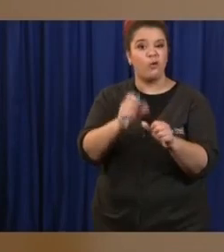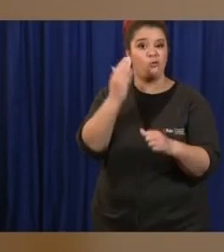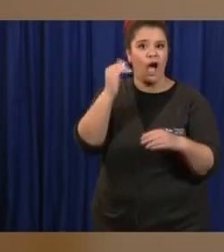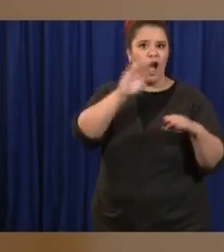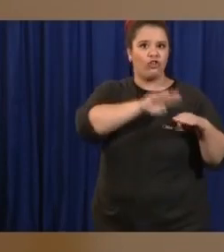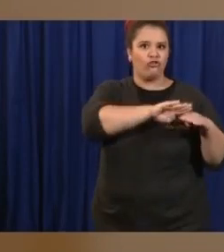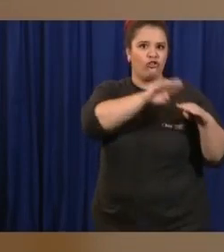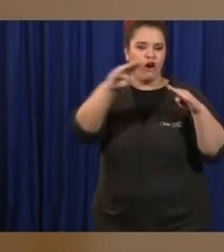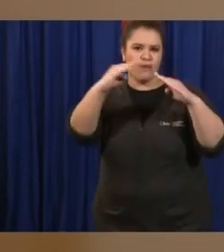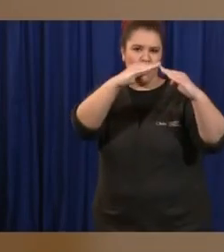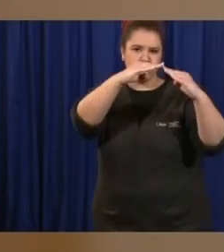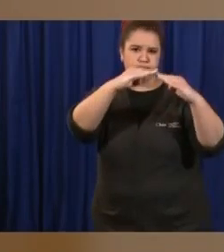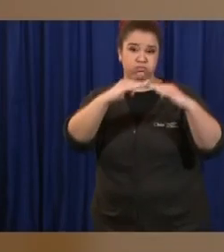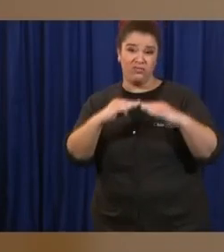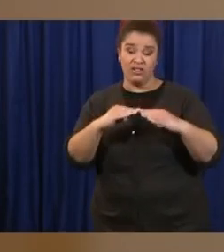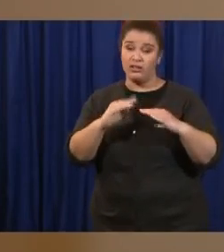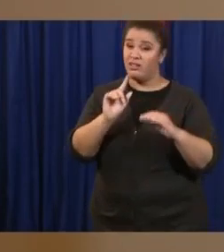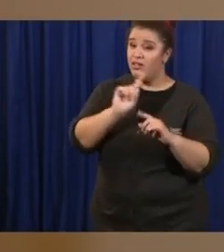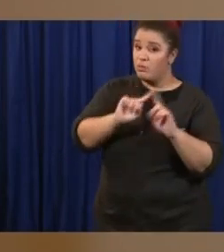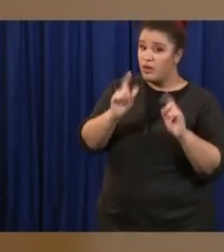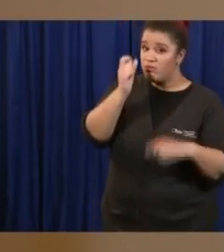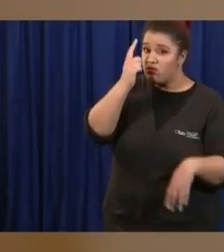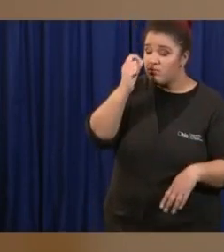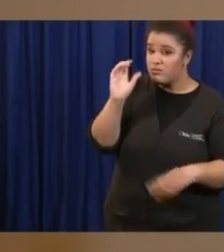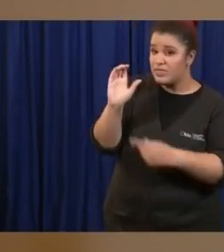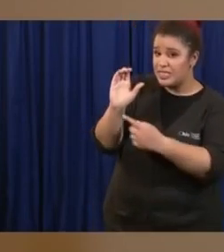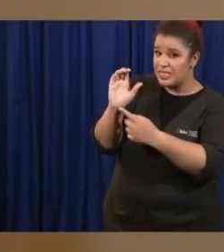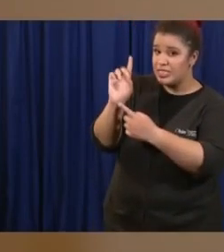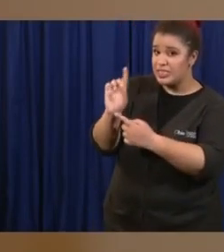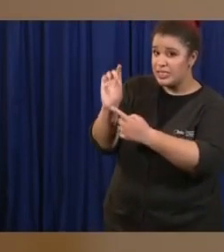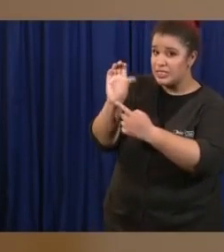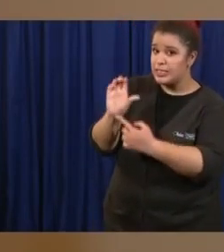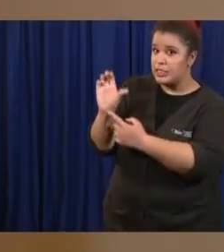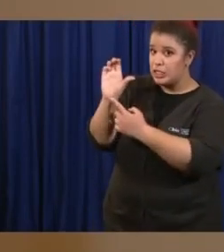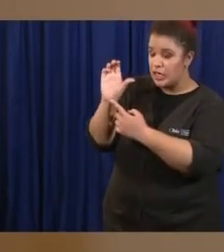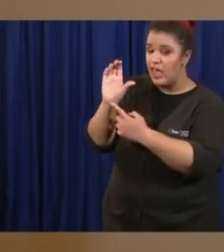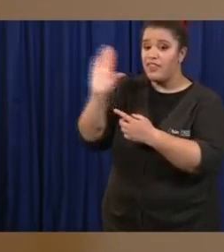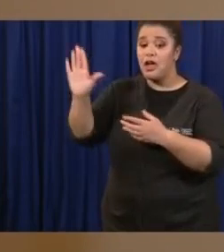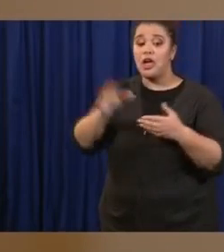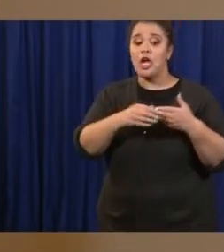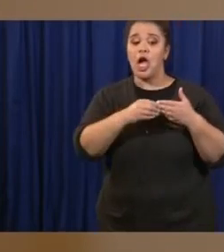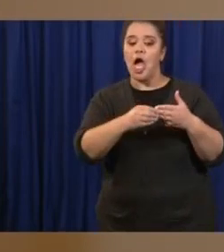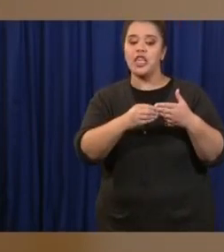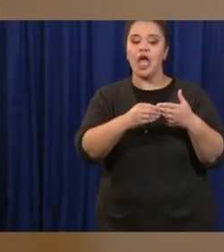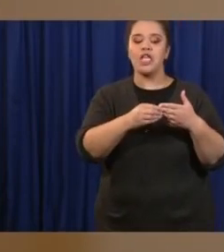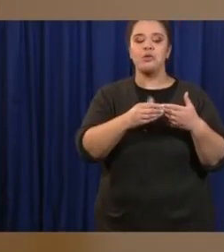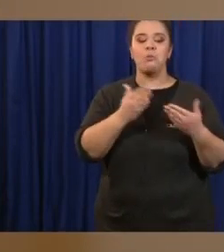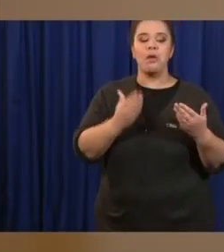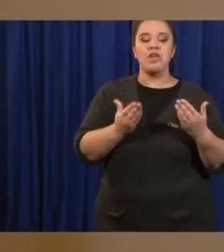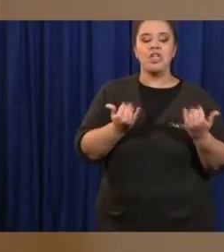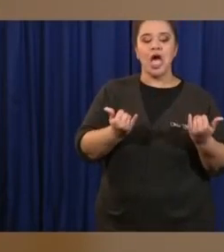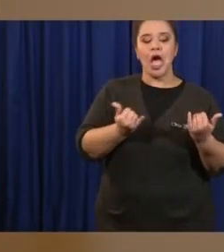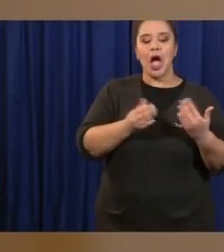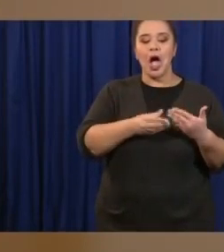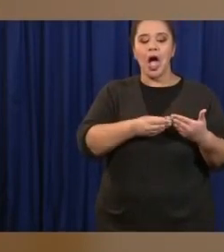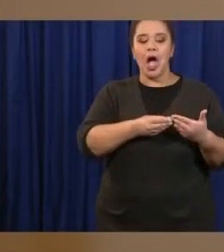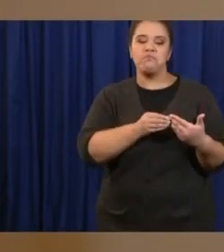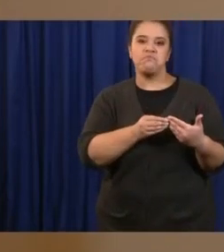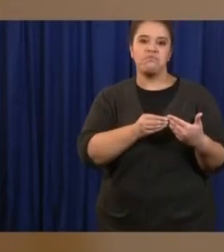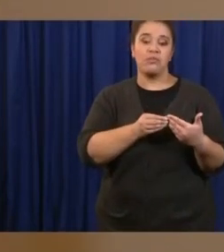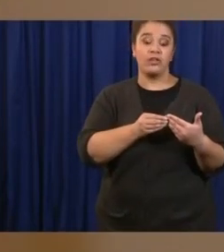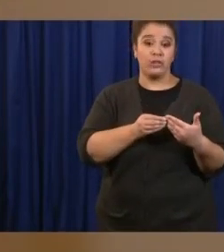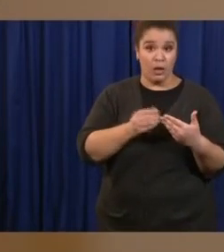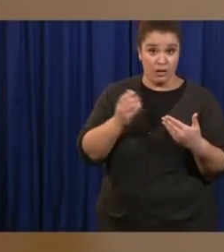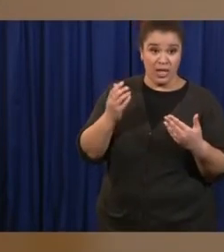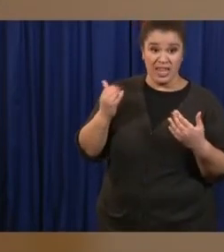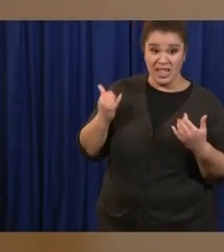CDC is considering loosening guidelines for some exposed to the virus. And under those proposed guidance, people who are exposed to someone infected would be